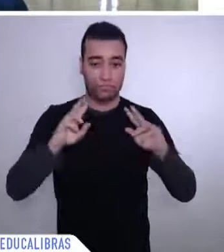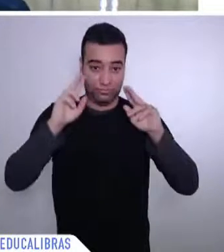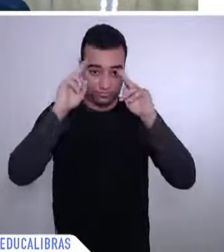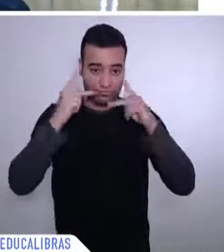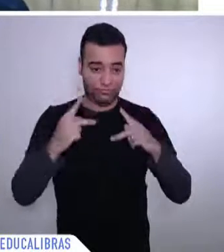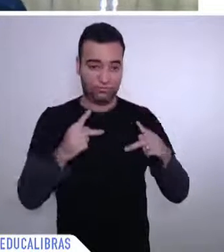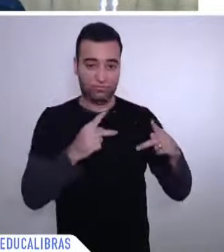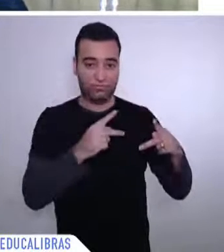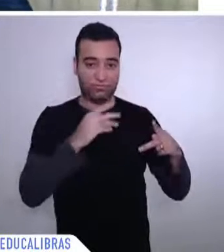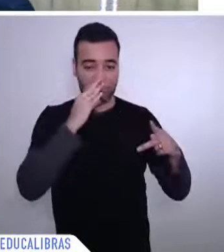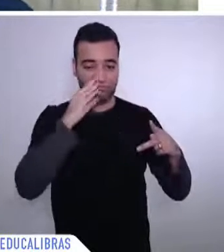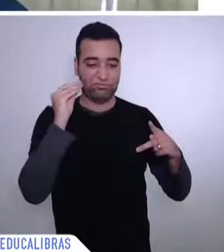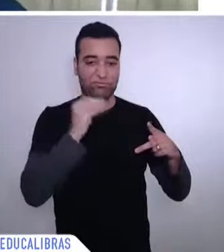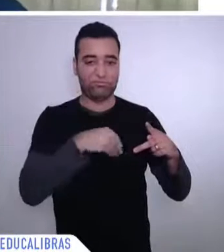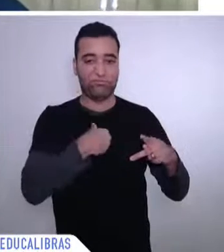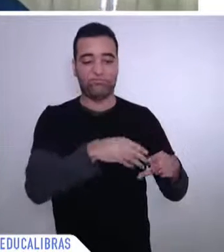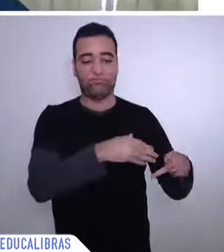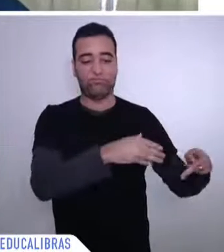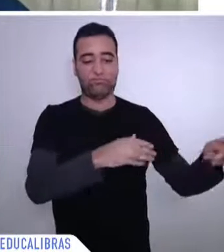Uh,